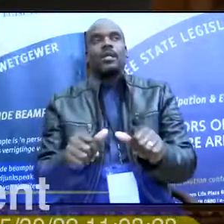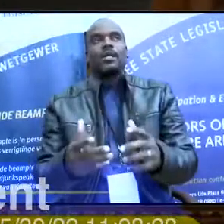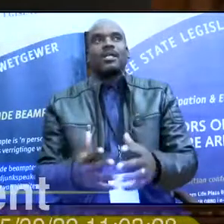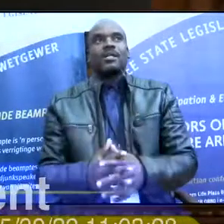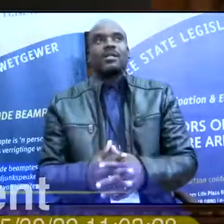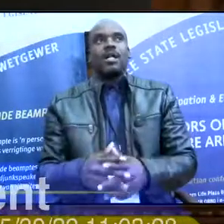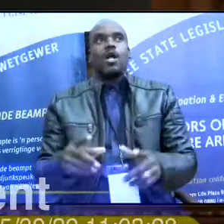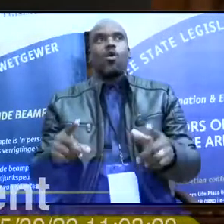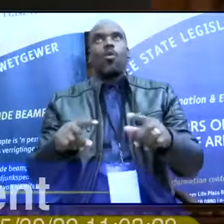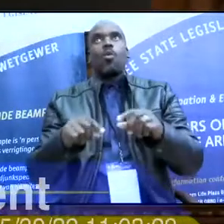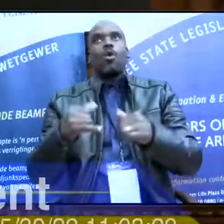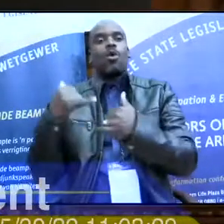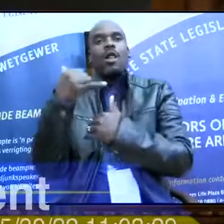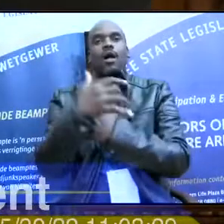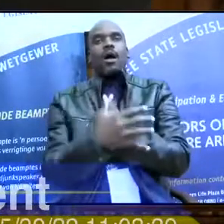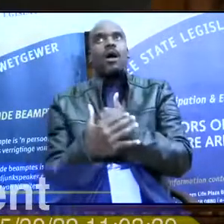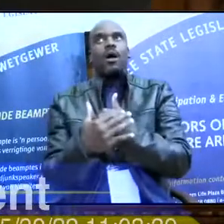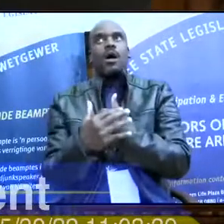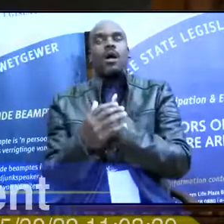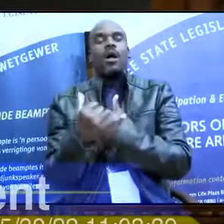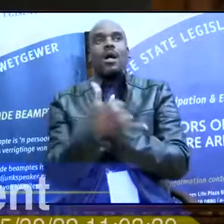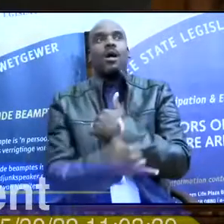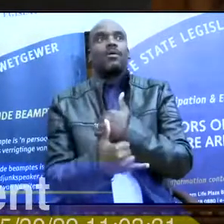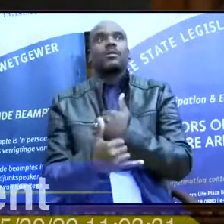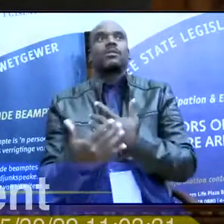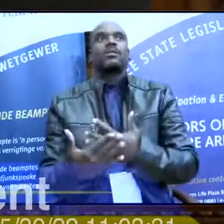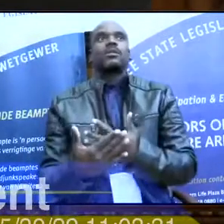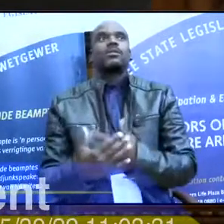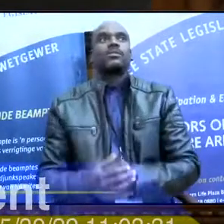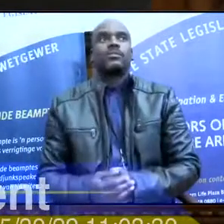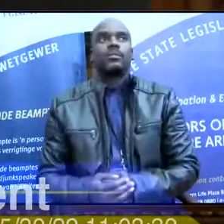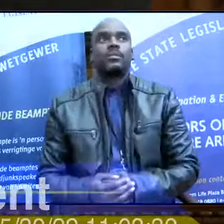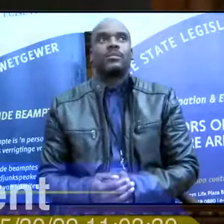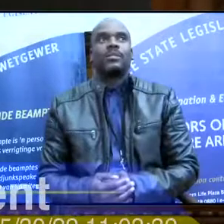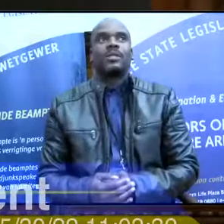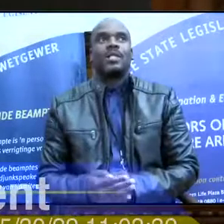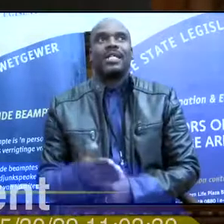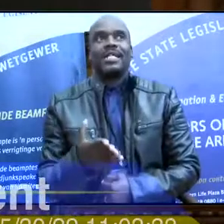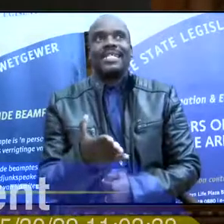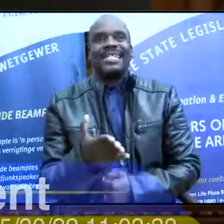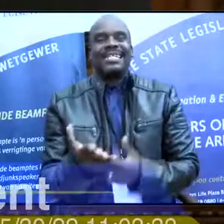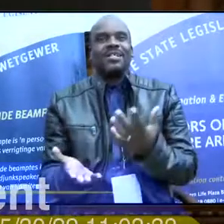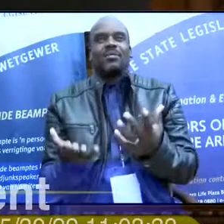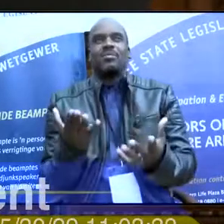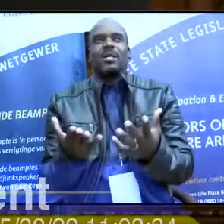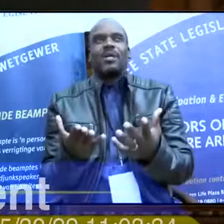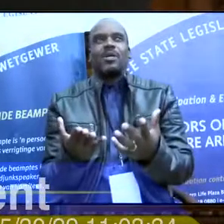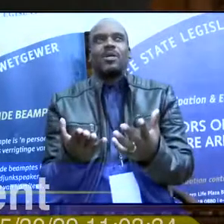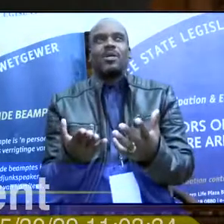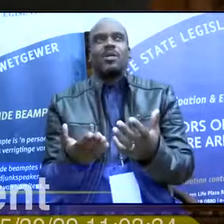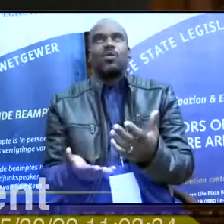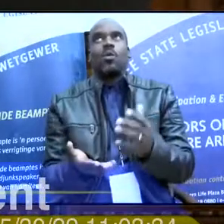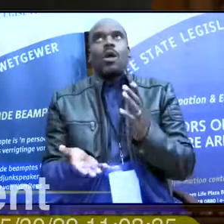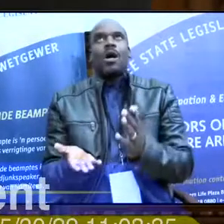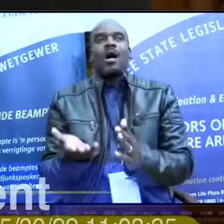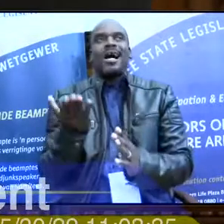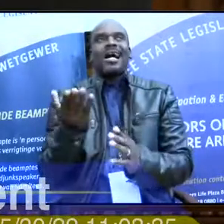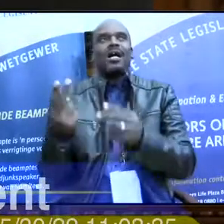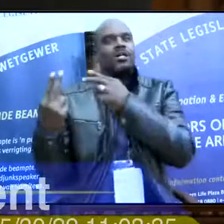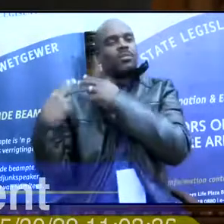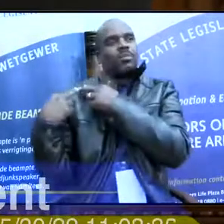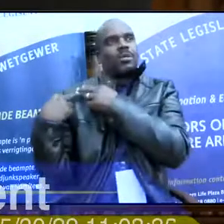all countries even your mega countries and this is maybe due to the high transmissibility